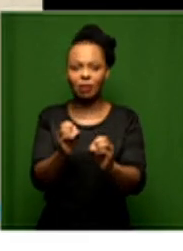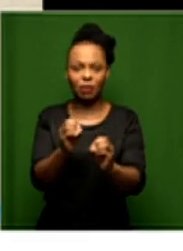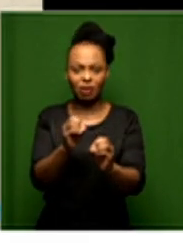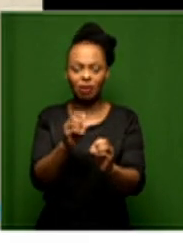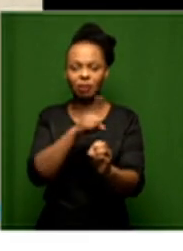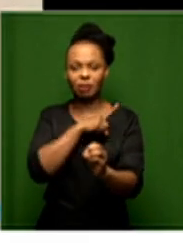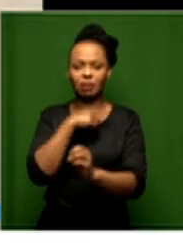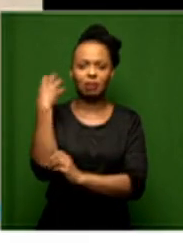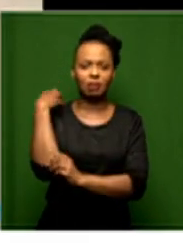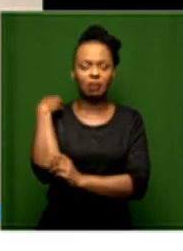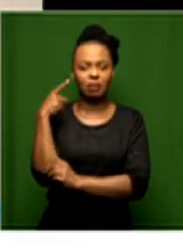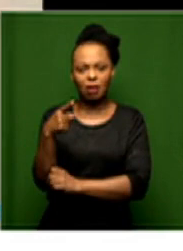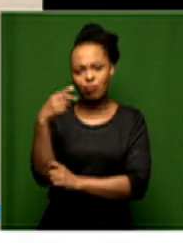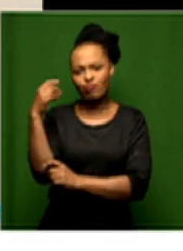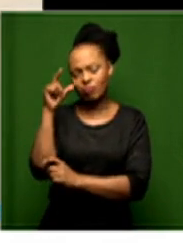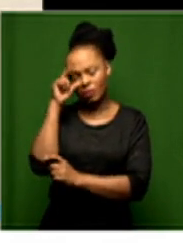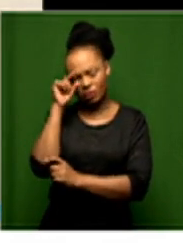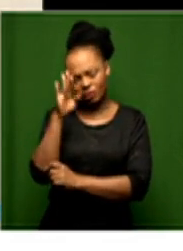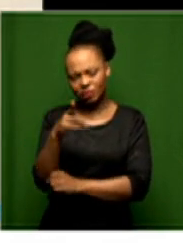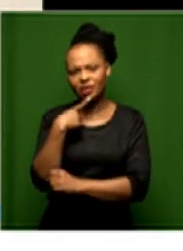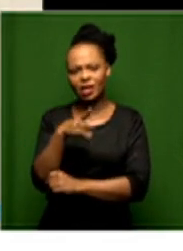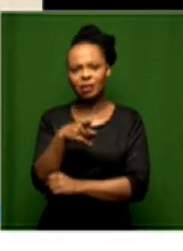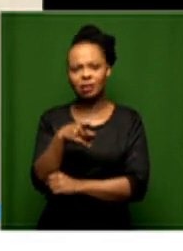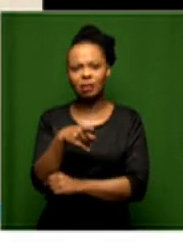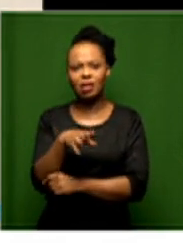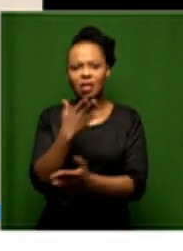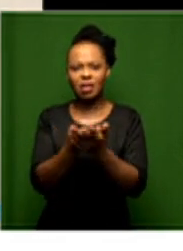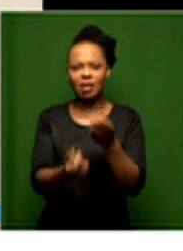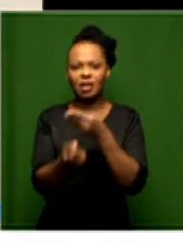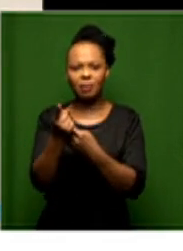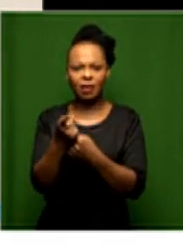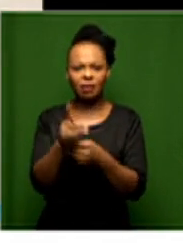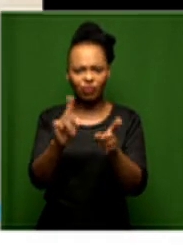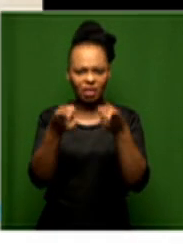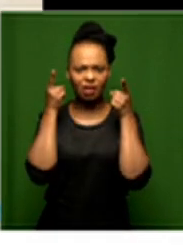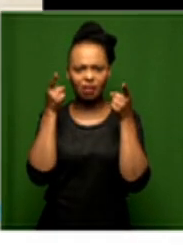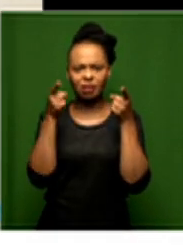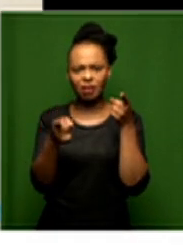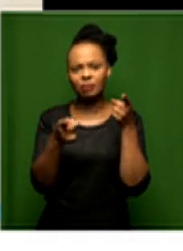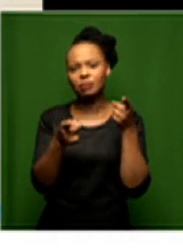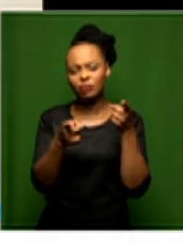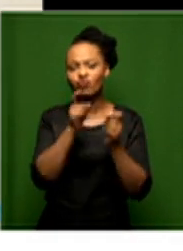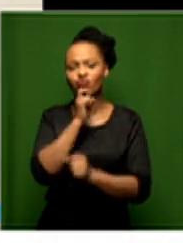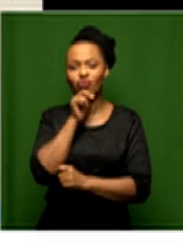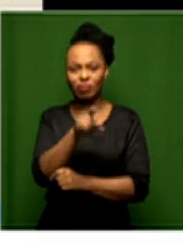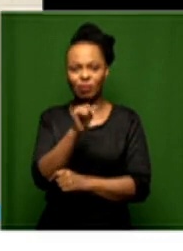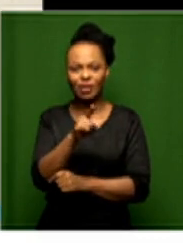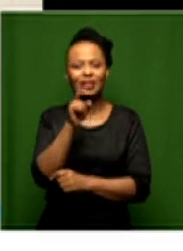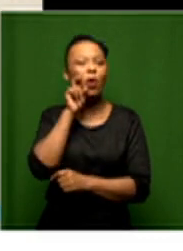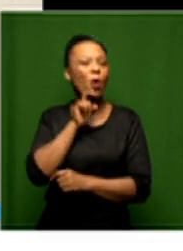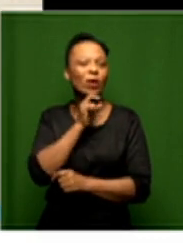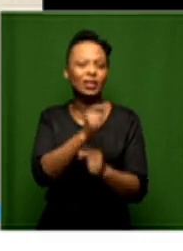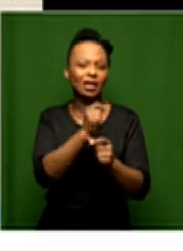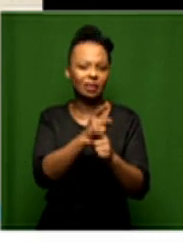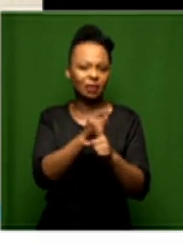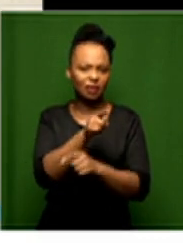some of these taxis moving coffins, as it were. So they no longer are in operation in terms of the taxi industry and